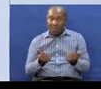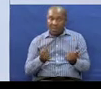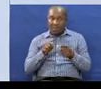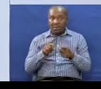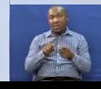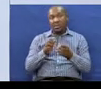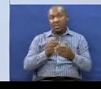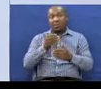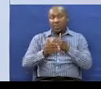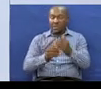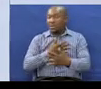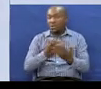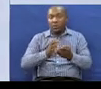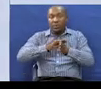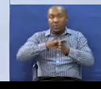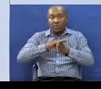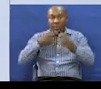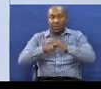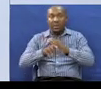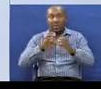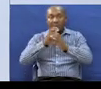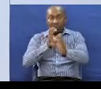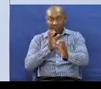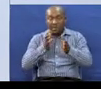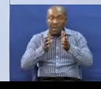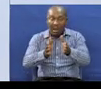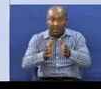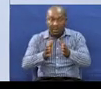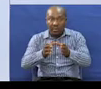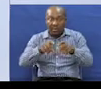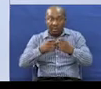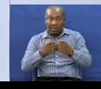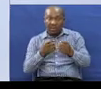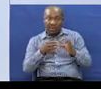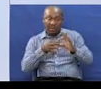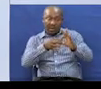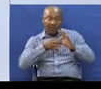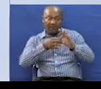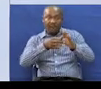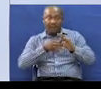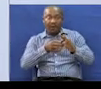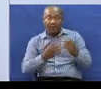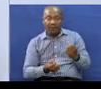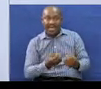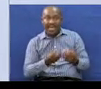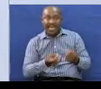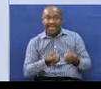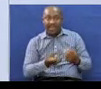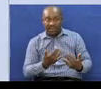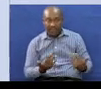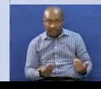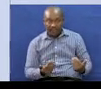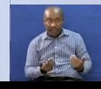4 oxide. Remember, in the preparation of oxygen gas, there must be a